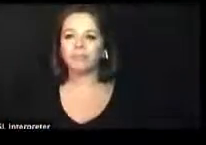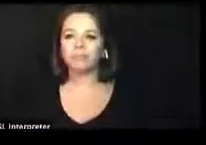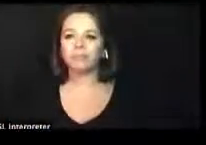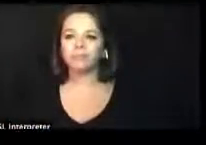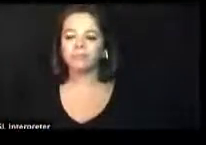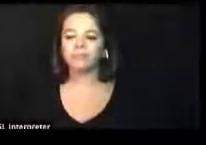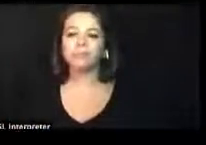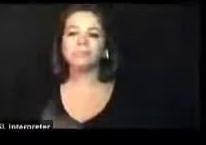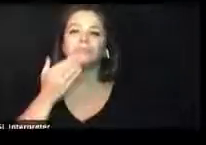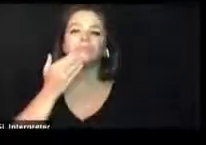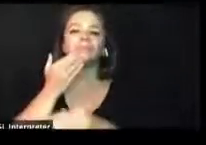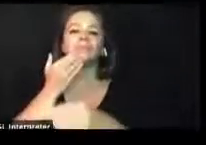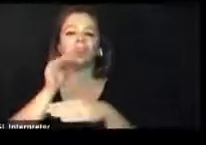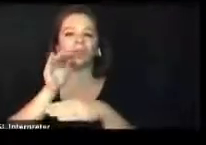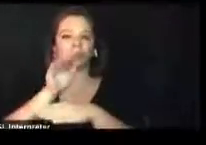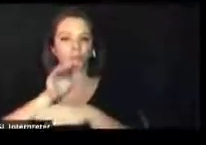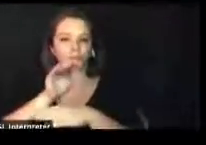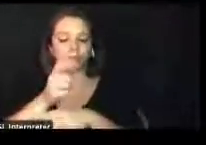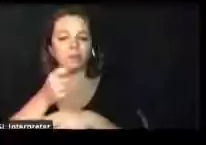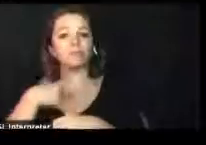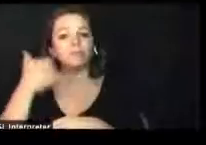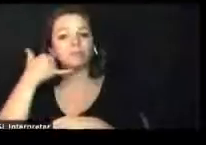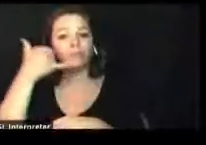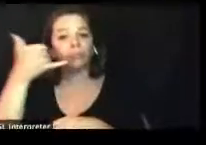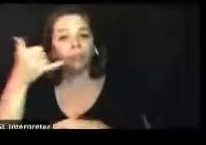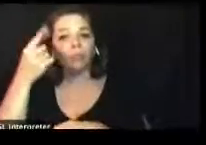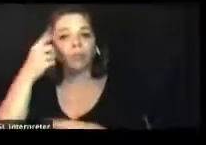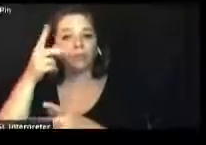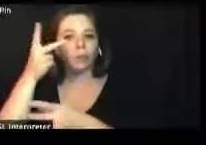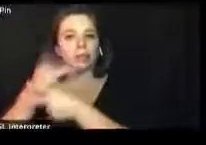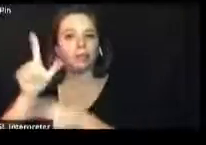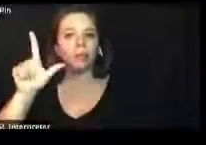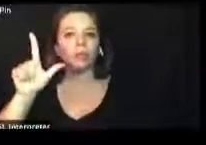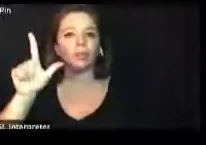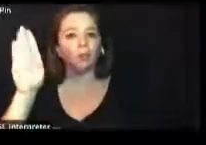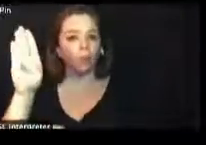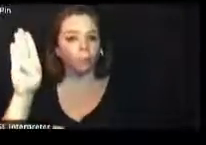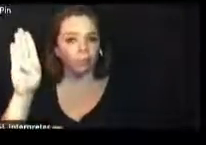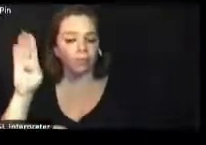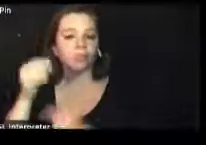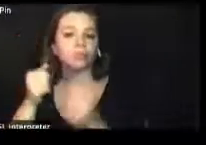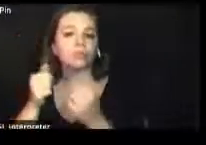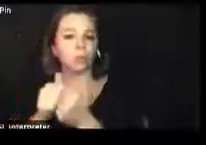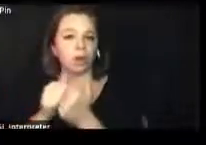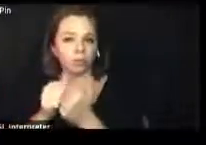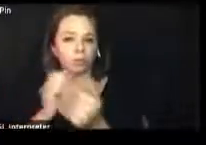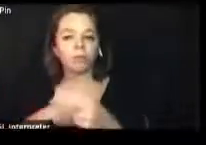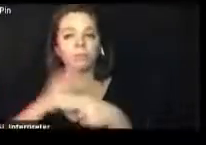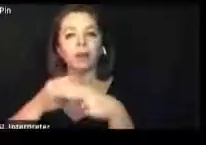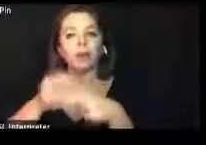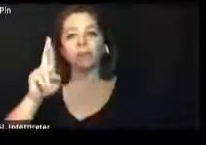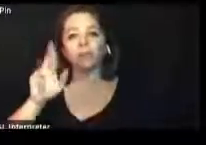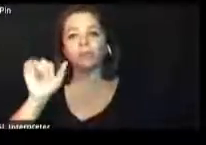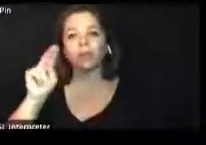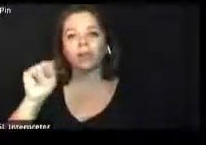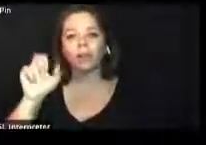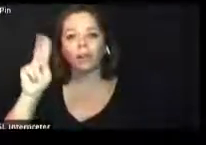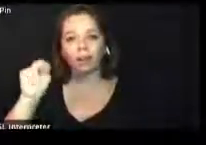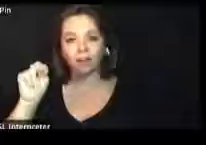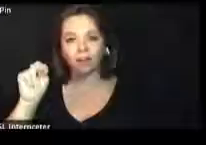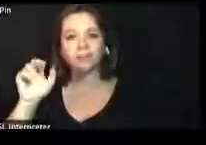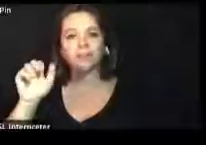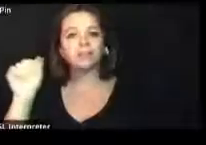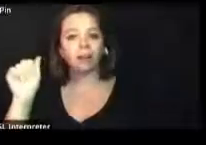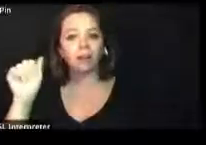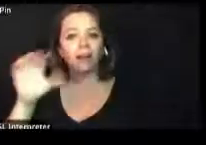Good evening. I'm calling to keep Long Beach together. My name is Rhiannon Acree, and